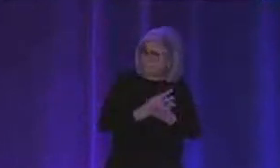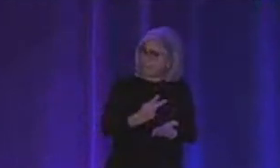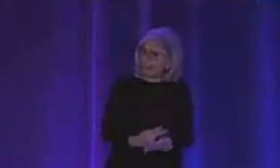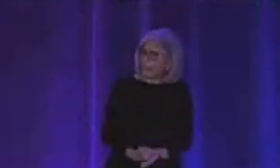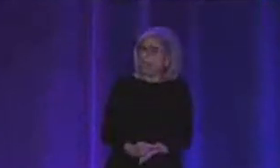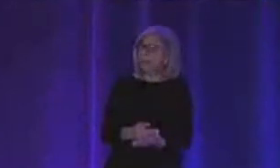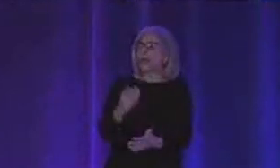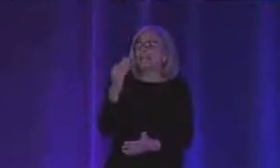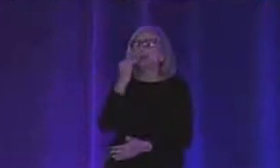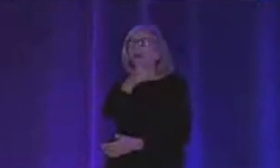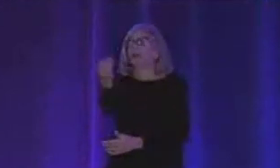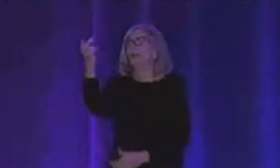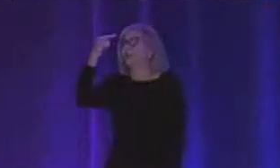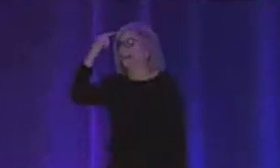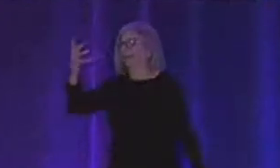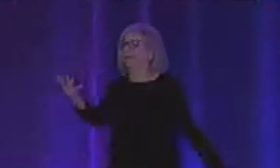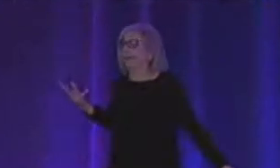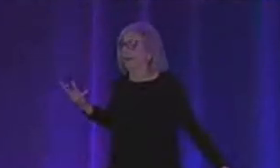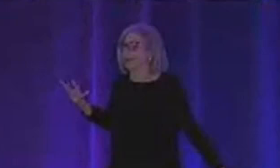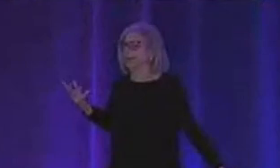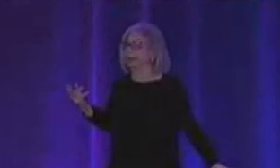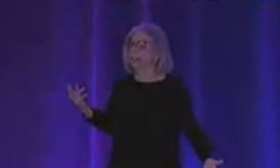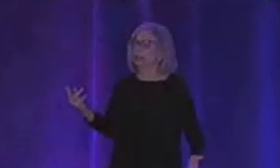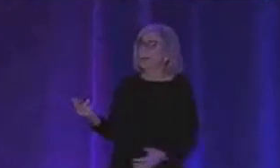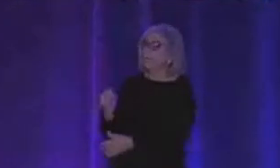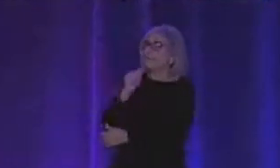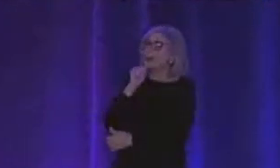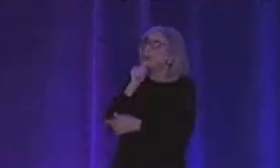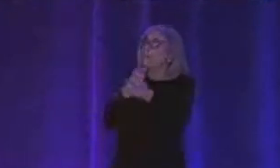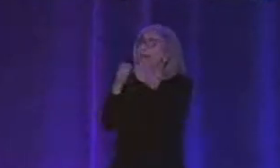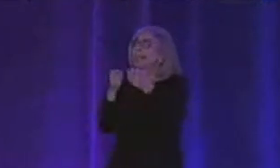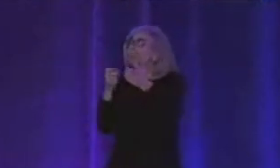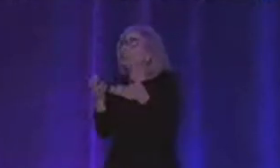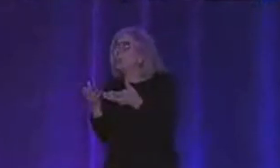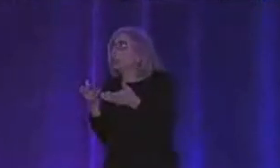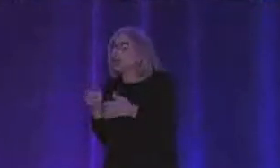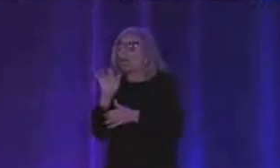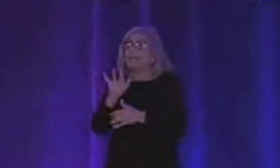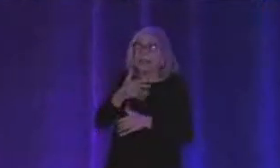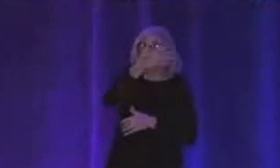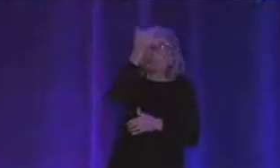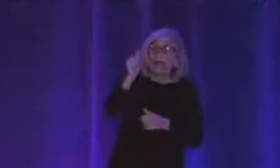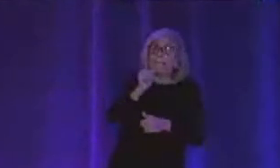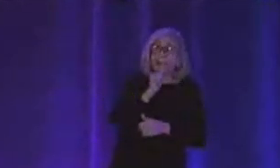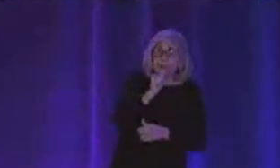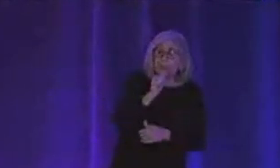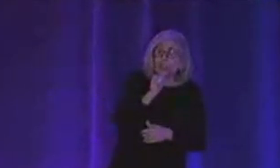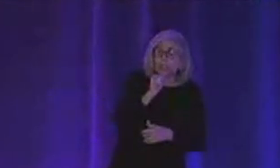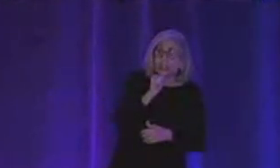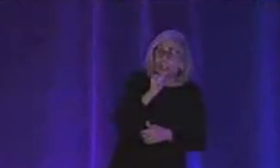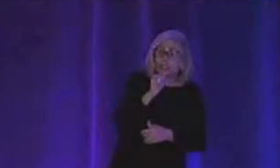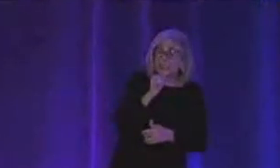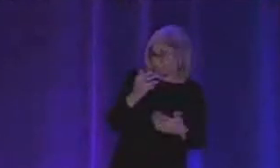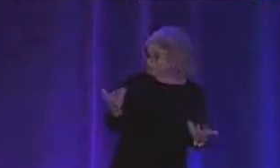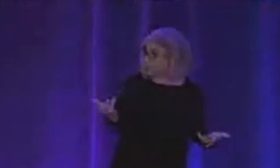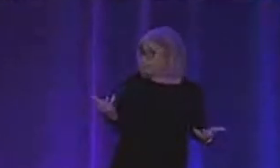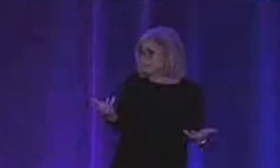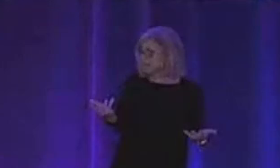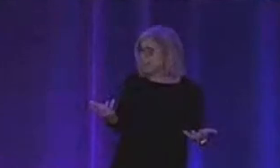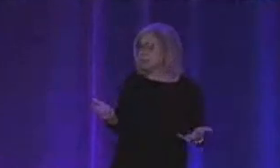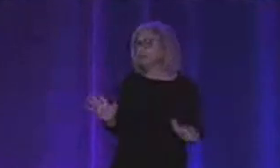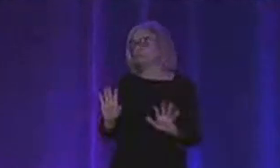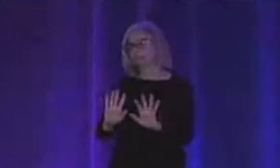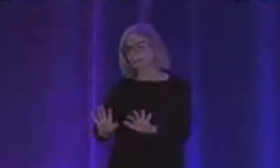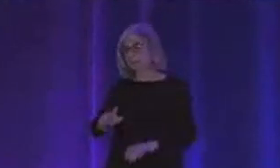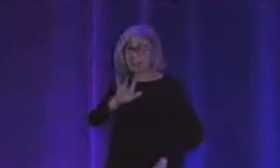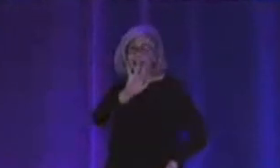you're thinking. Just use a password manager. No, you're thinking click forgot password. And so